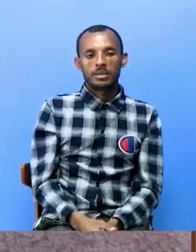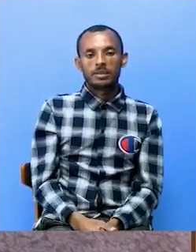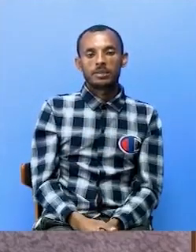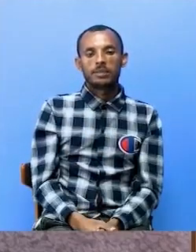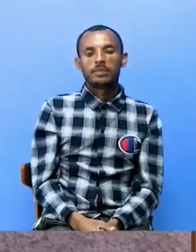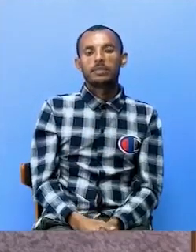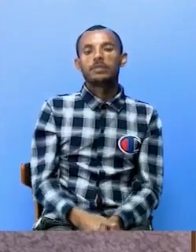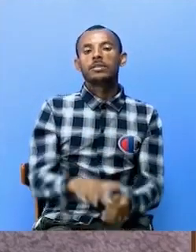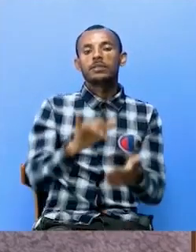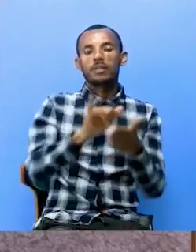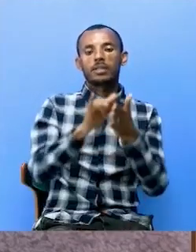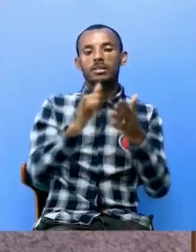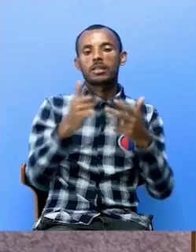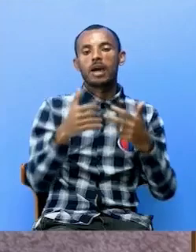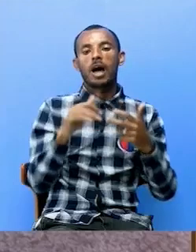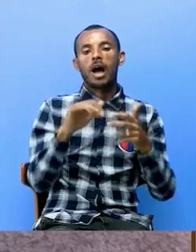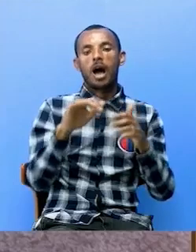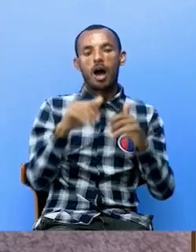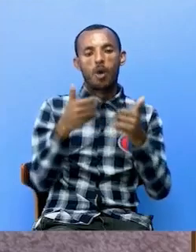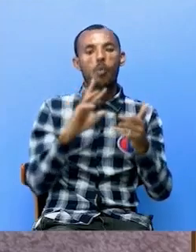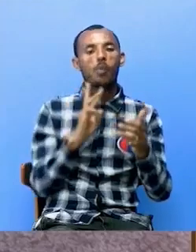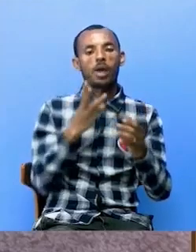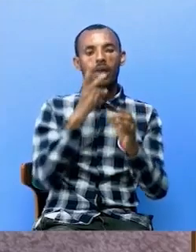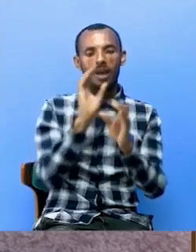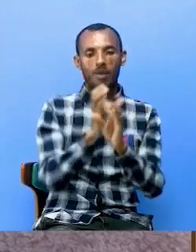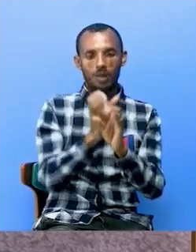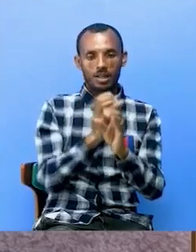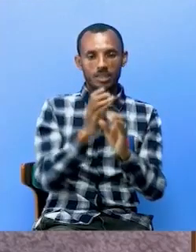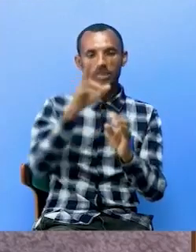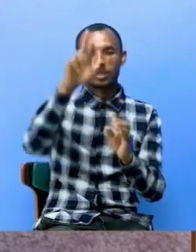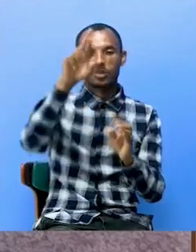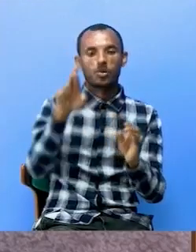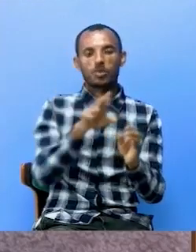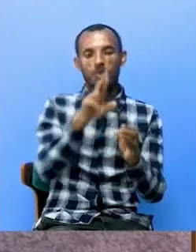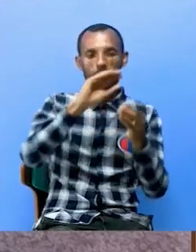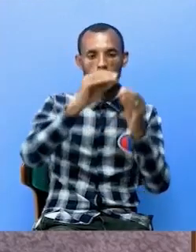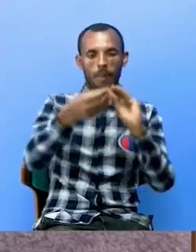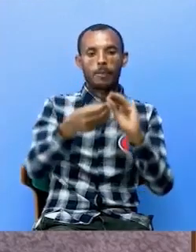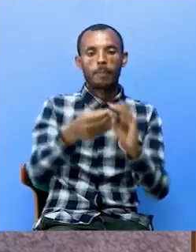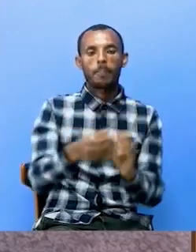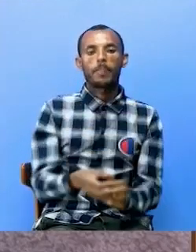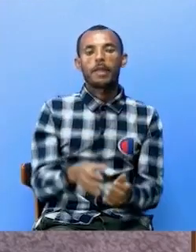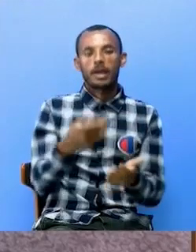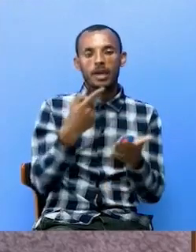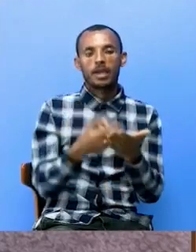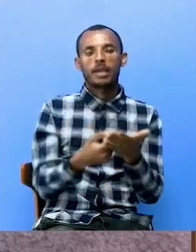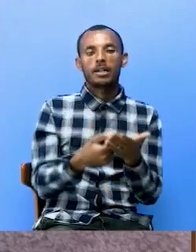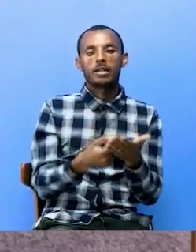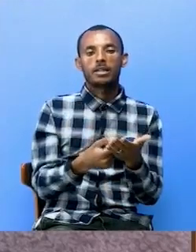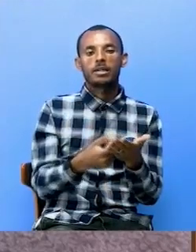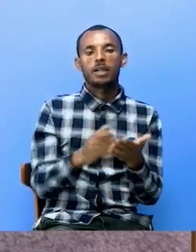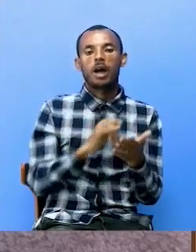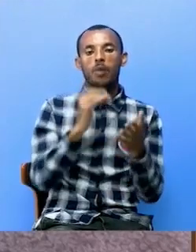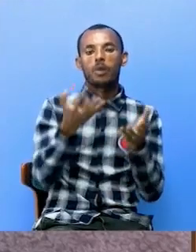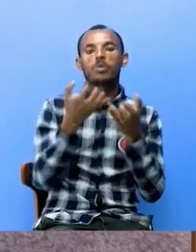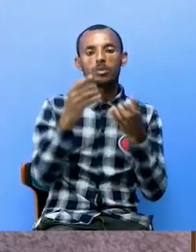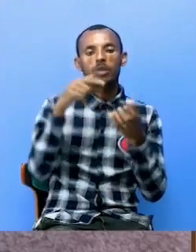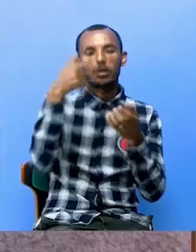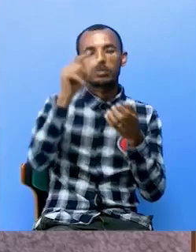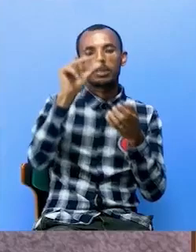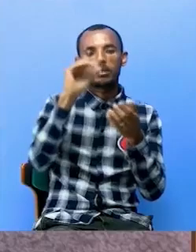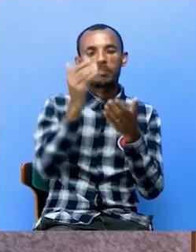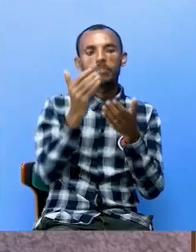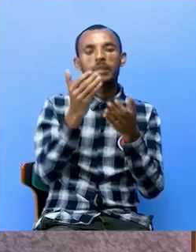factors. That is how we calculate the square root of a number. Here, I want to tell you